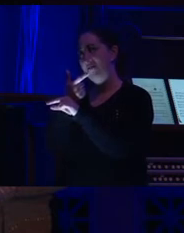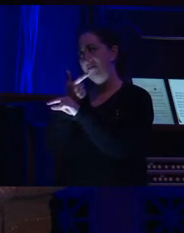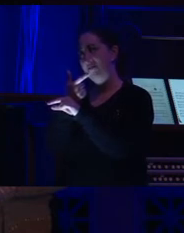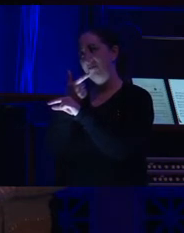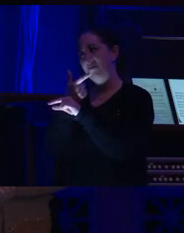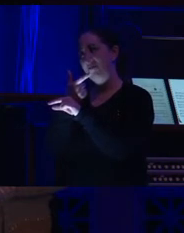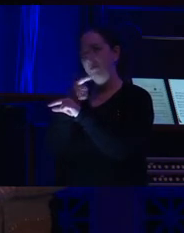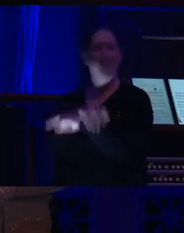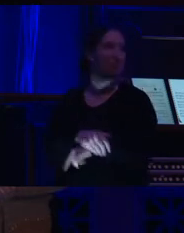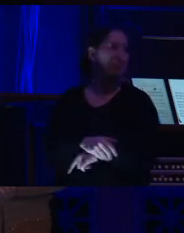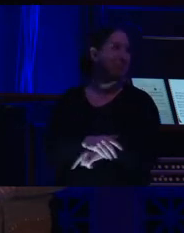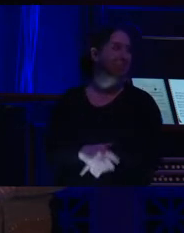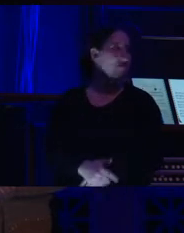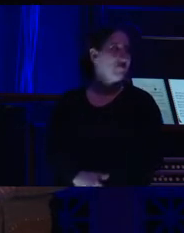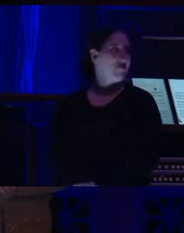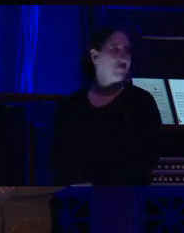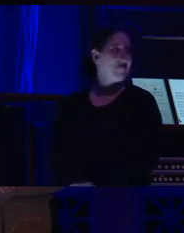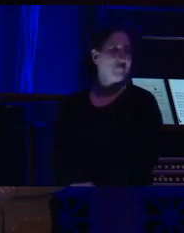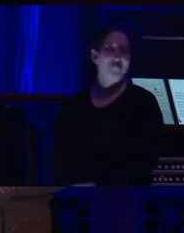Yeah.